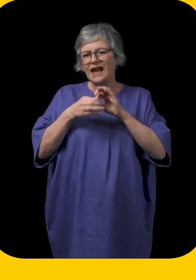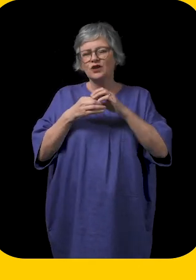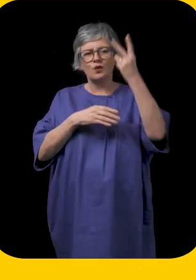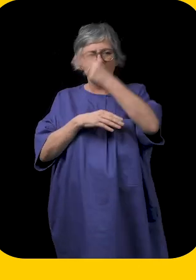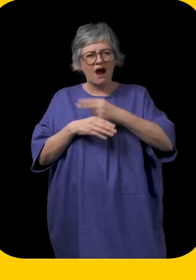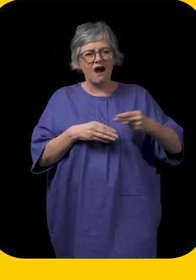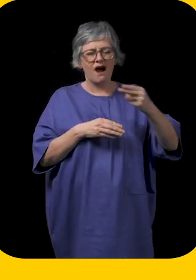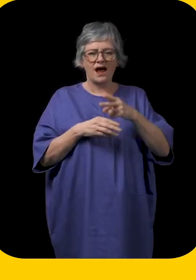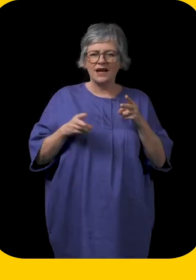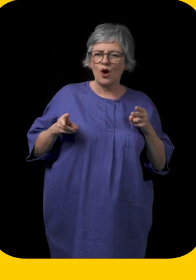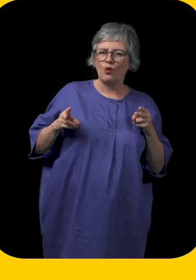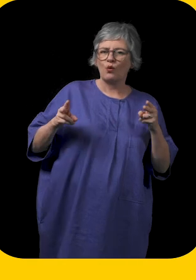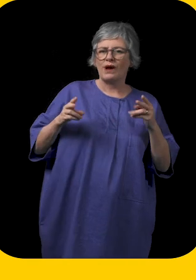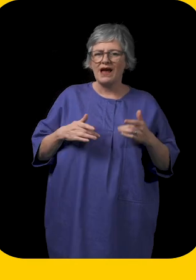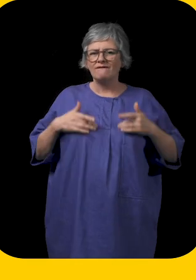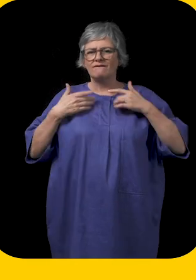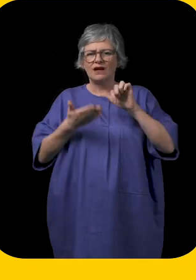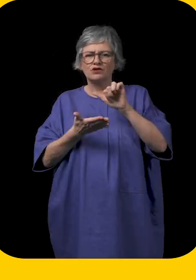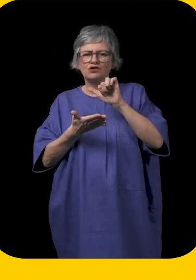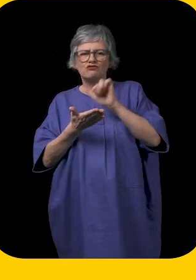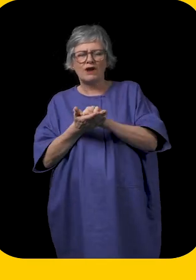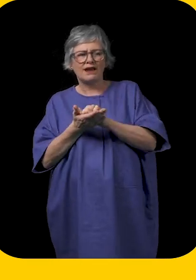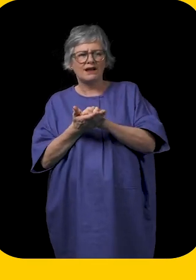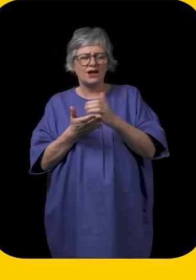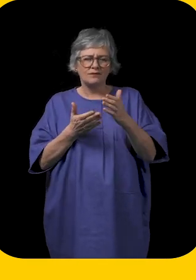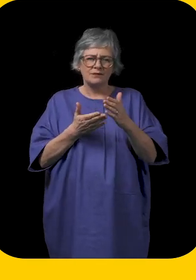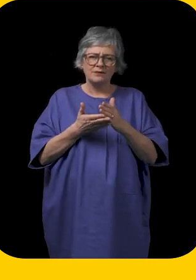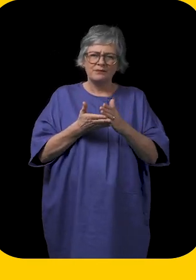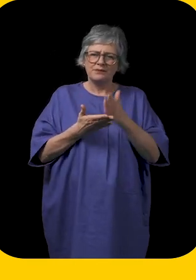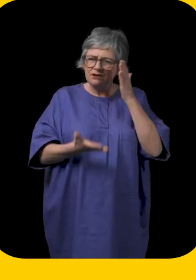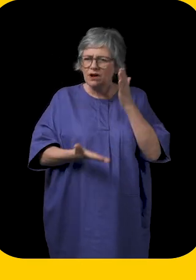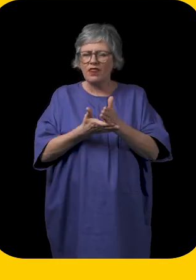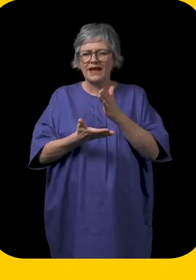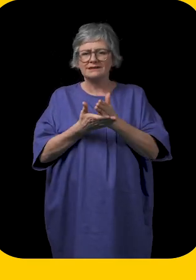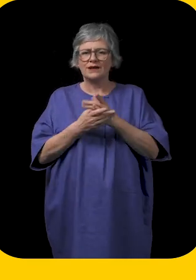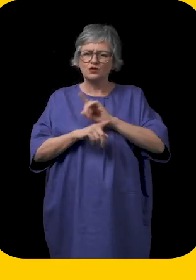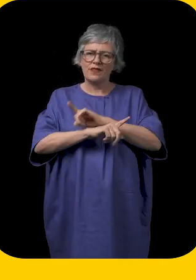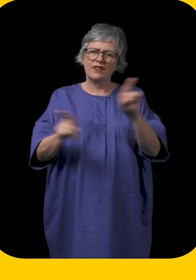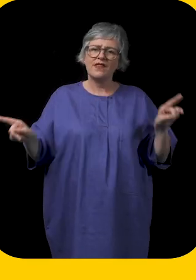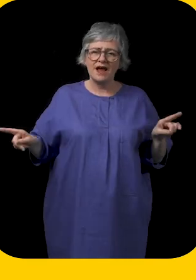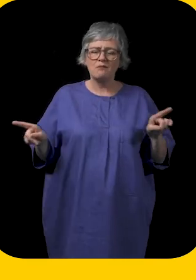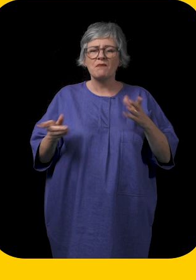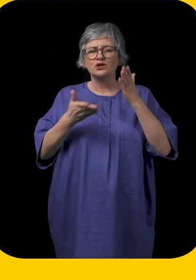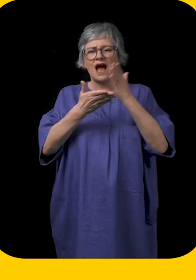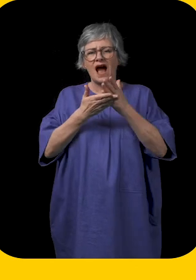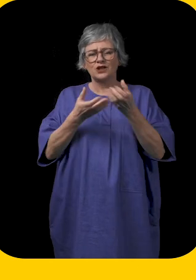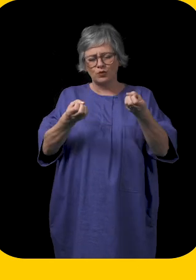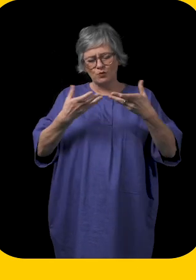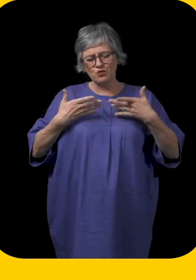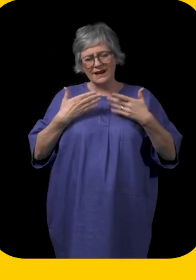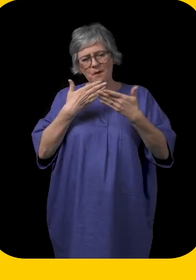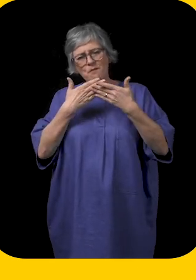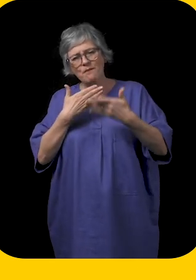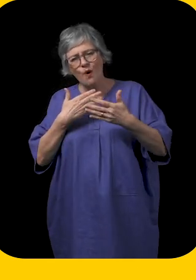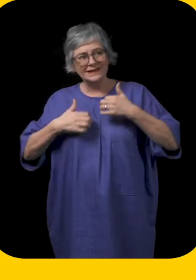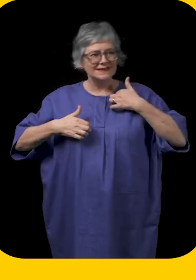more people being able to engage with art in a way that feels right and authentic to them without worrying about, oh, these permissions,